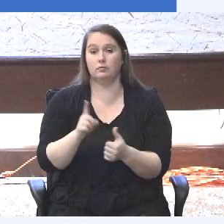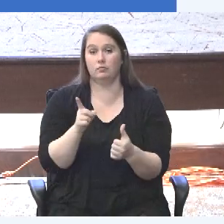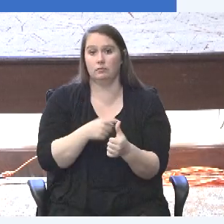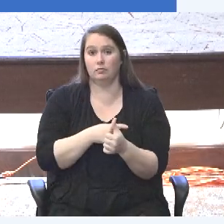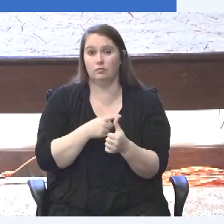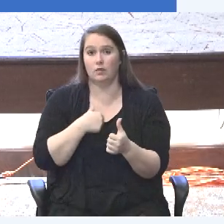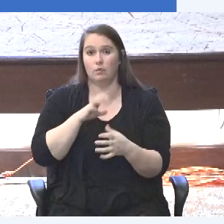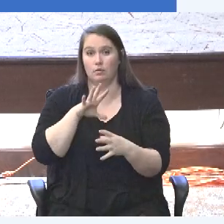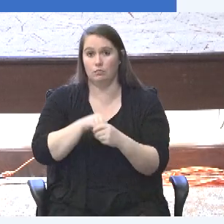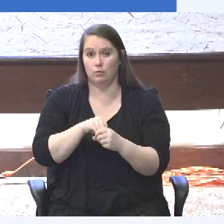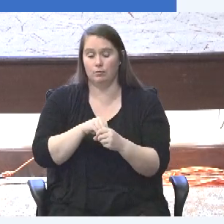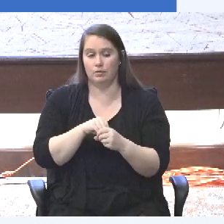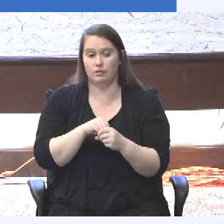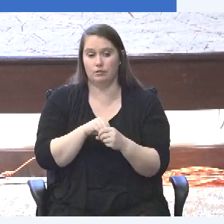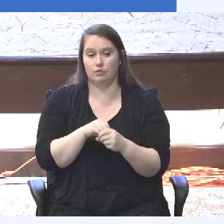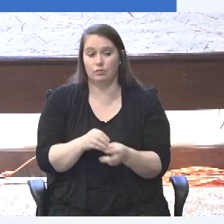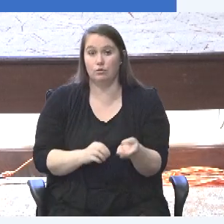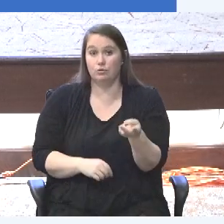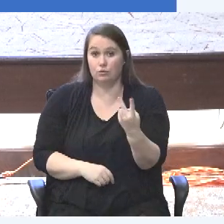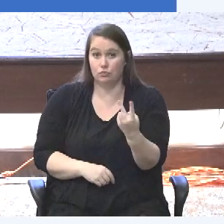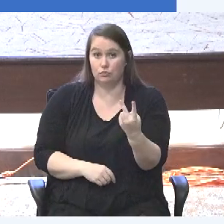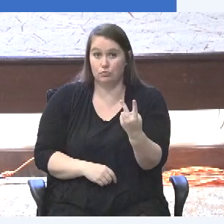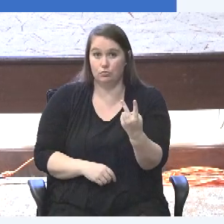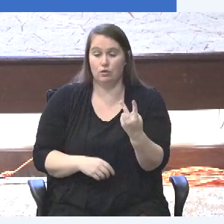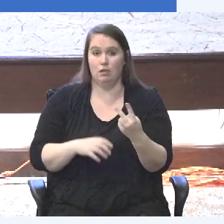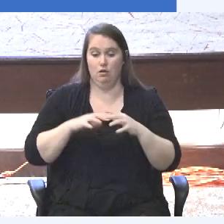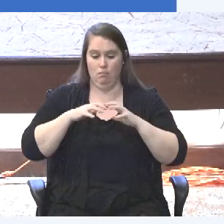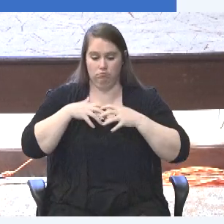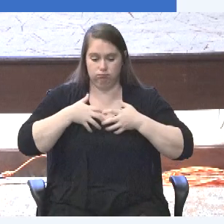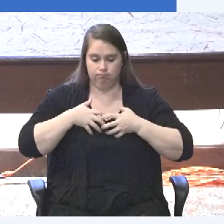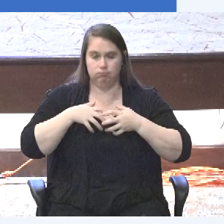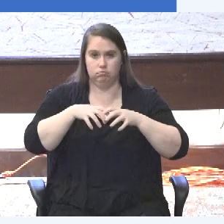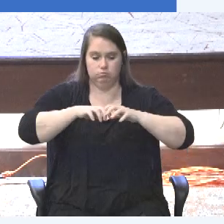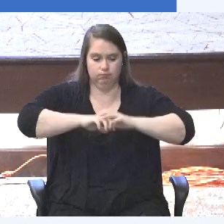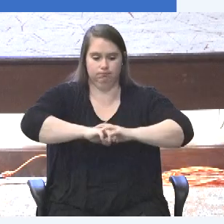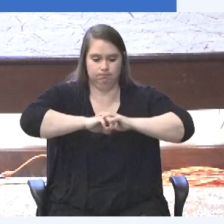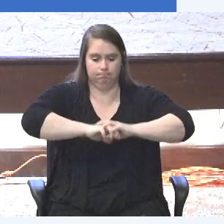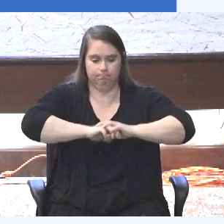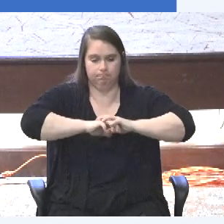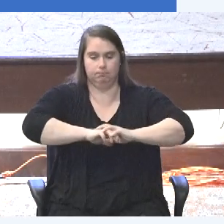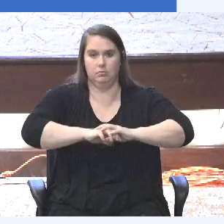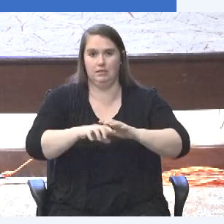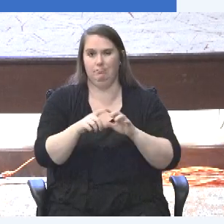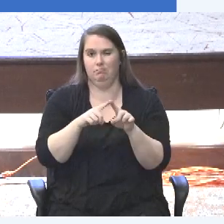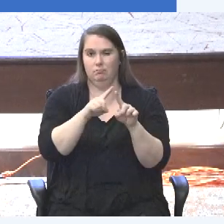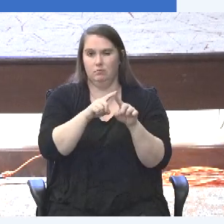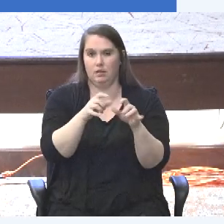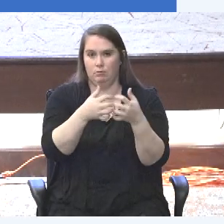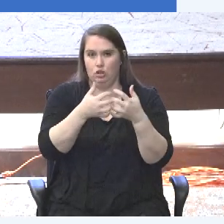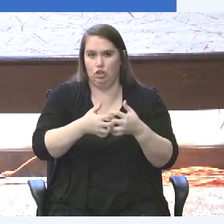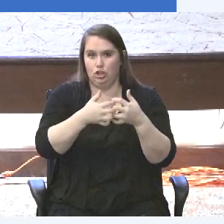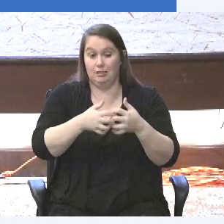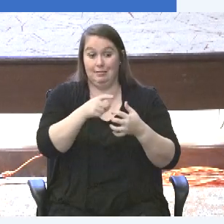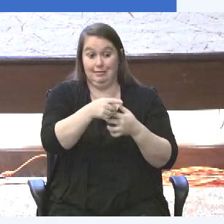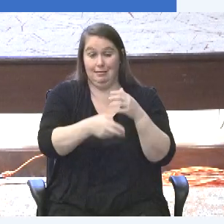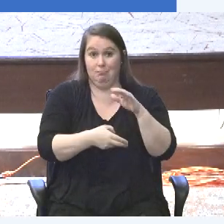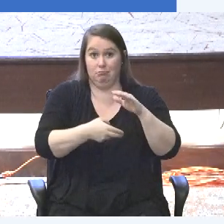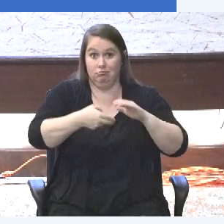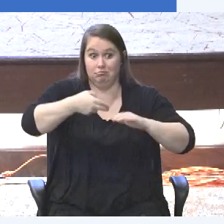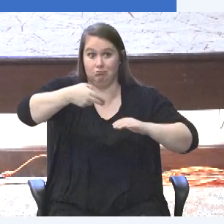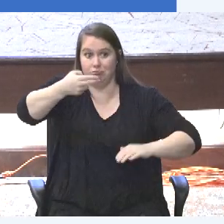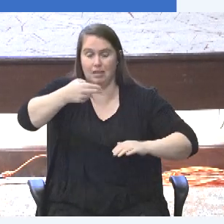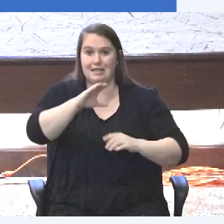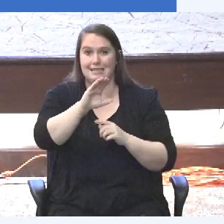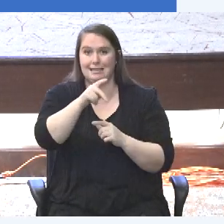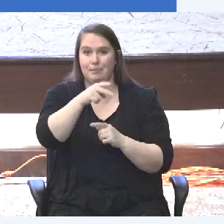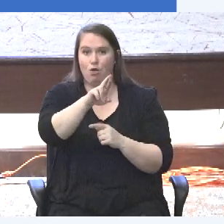to incorporate 2 Lucas chest compression devices into our service delivery model. These devices provide endless, high-quality CPR to a